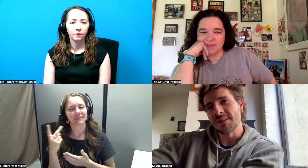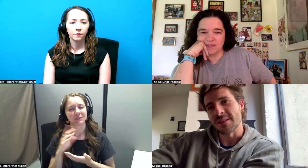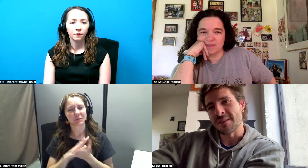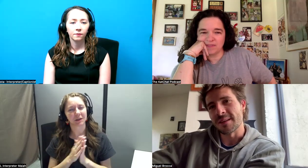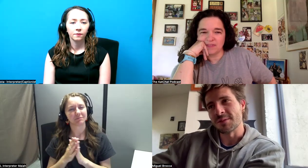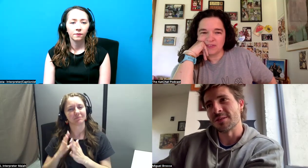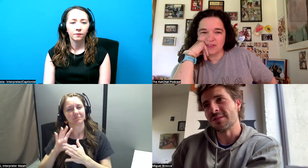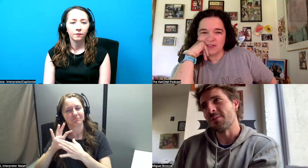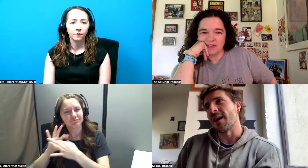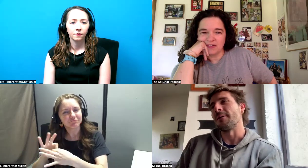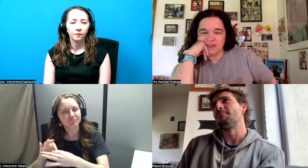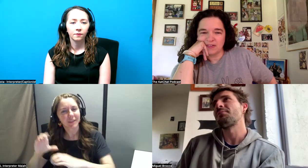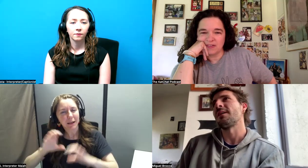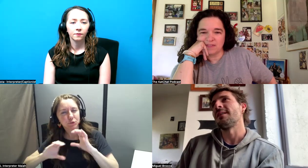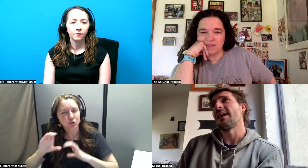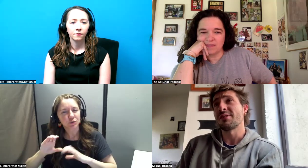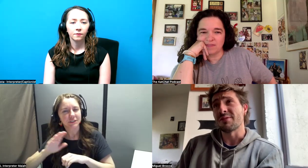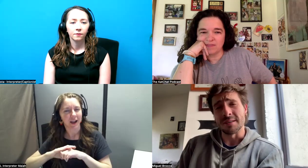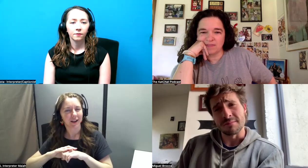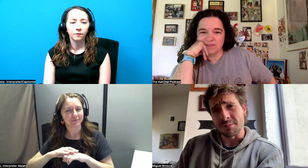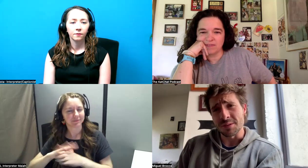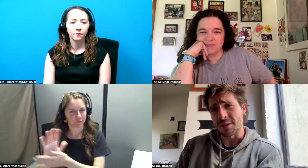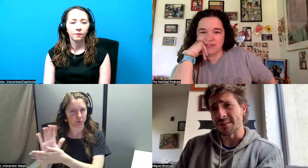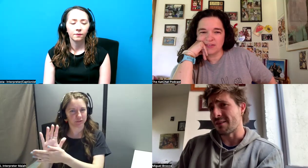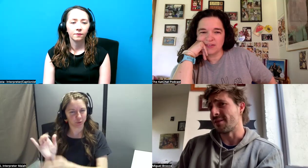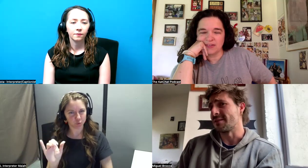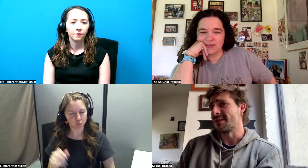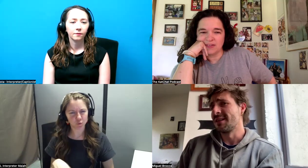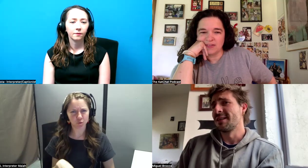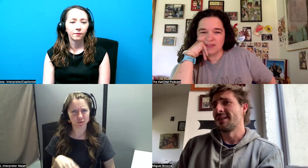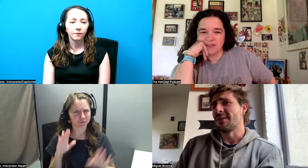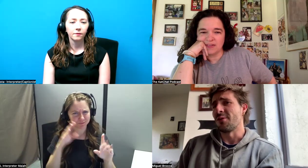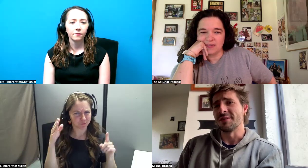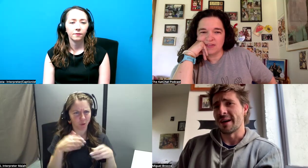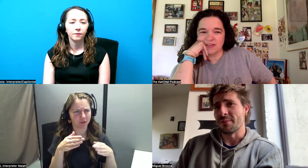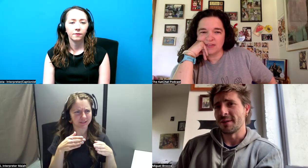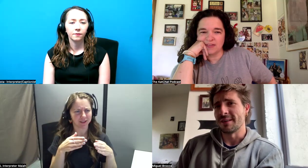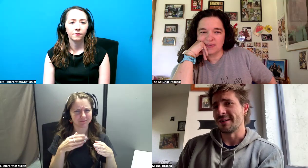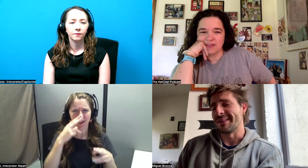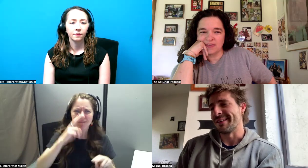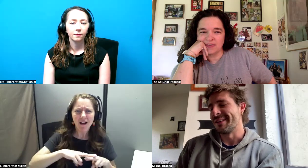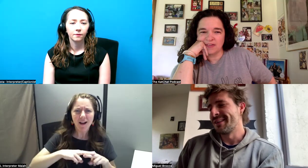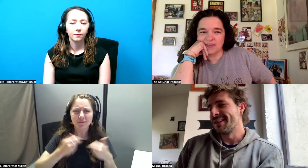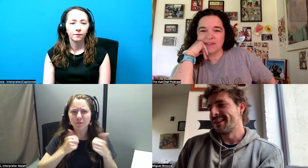well. Because I think it was just about having fun, and we tried to have fun all the time.